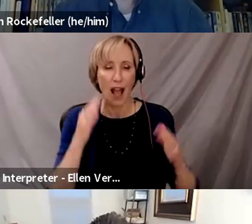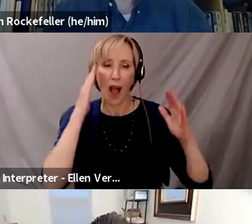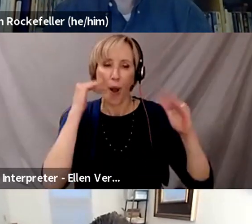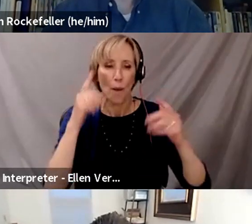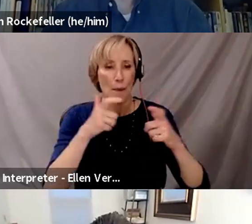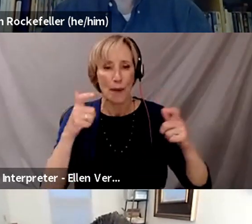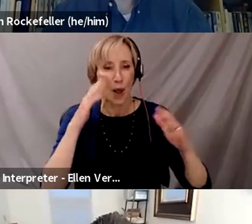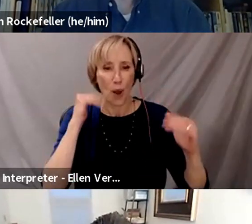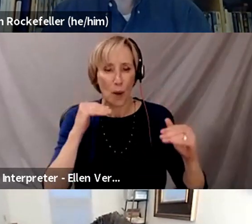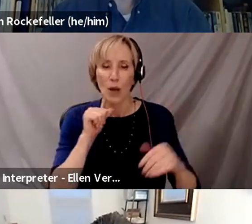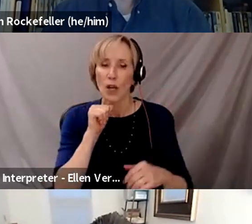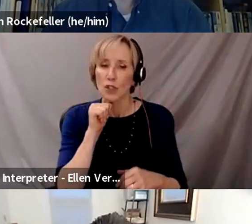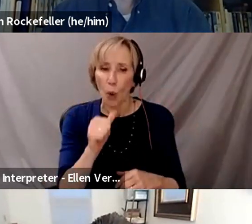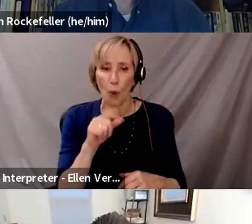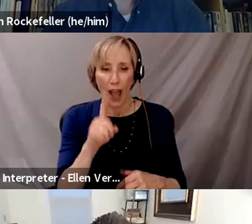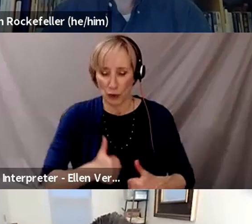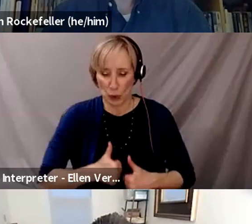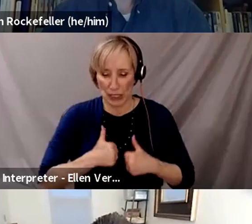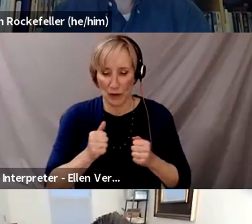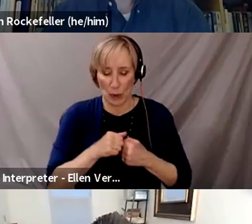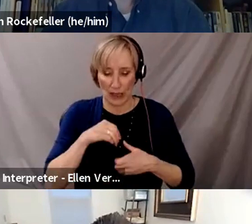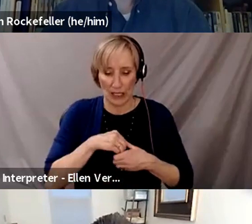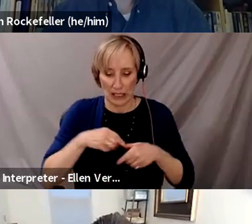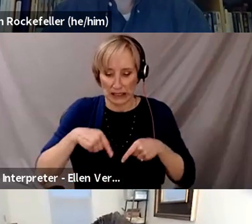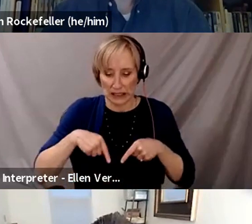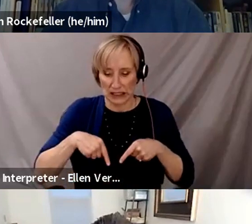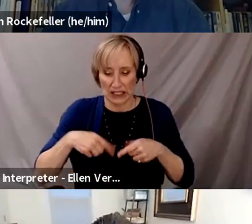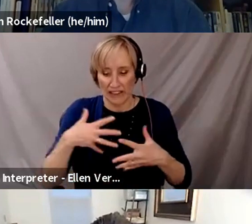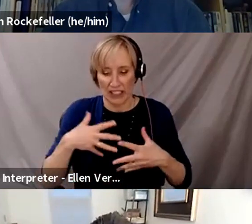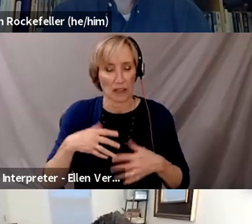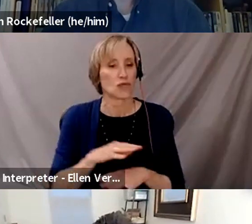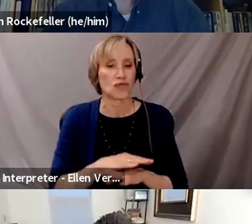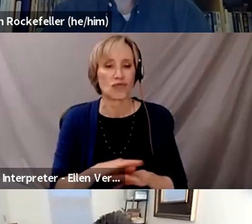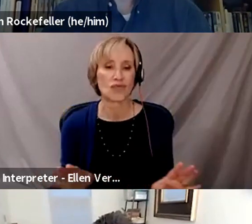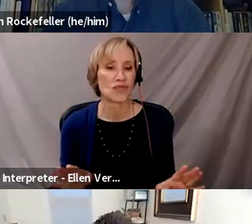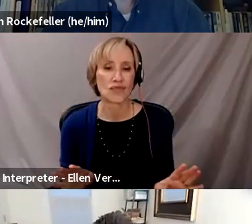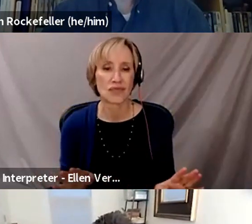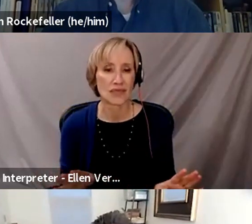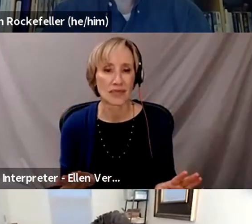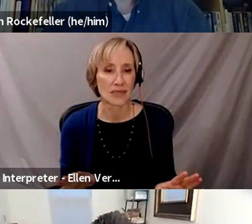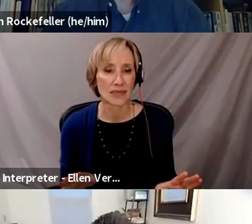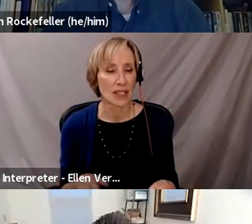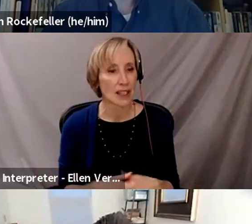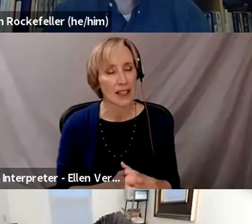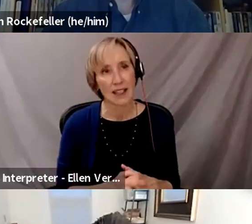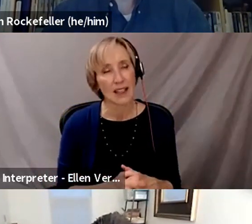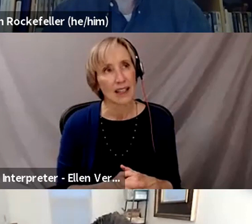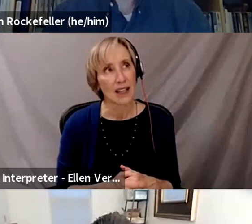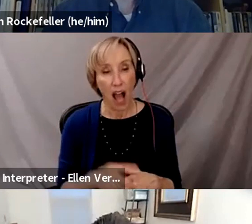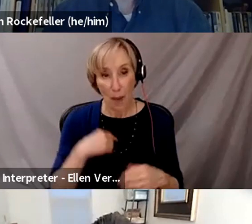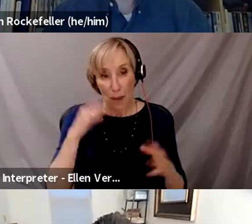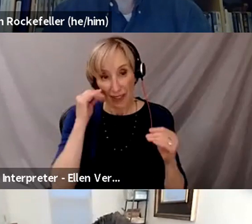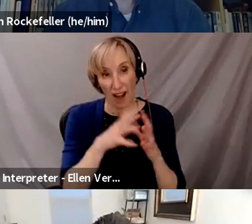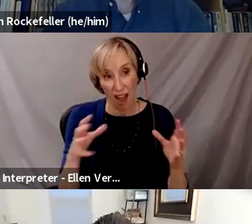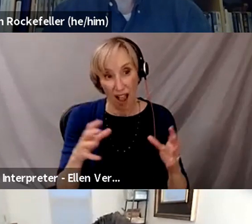is they don't have to live in fear. And I never got to enjoy, I've been thinking about this a lot. I never really got to